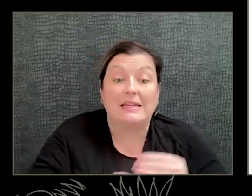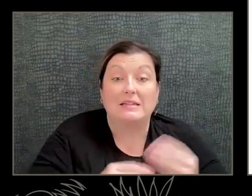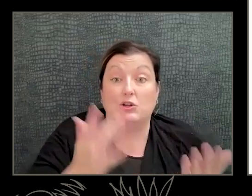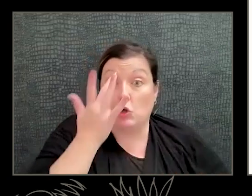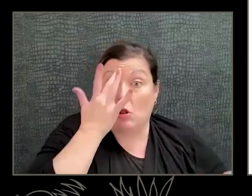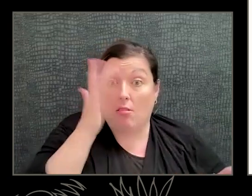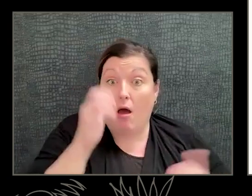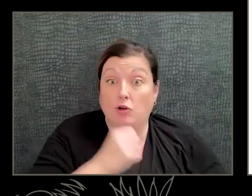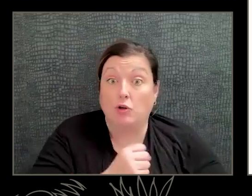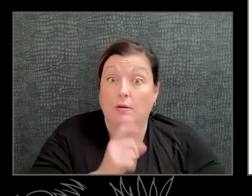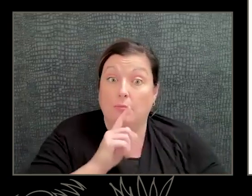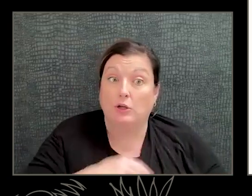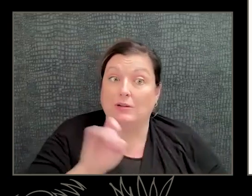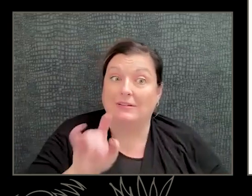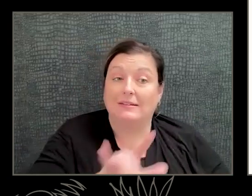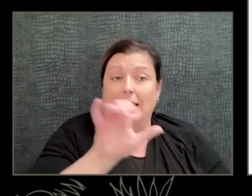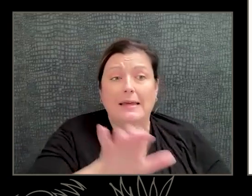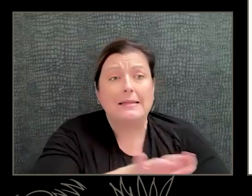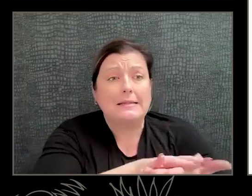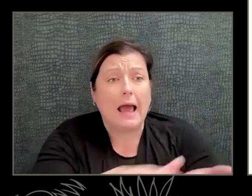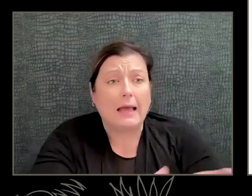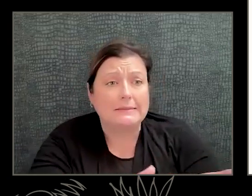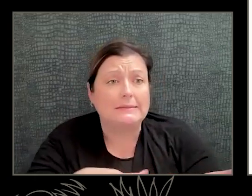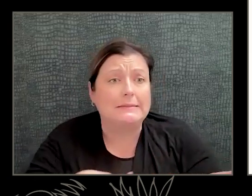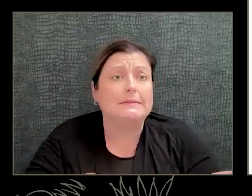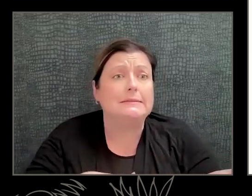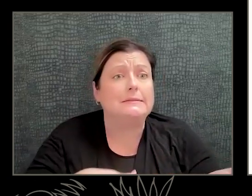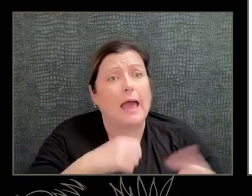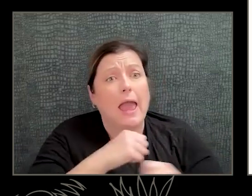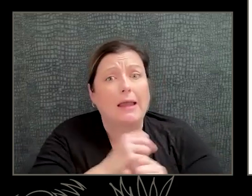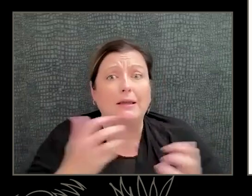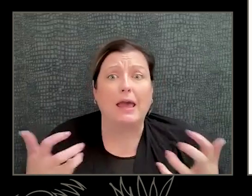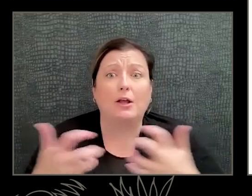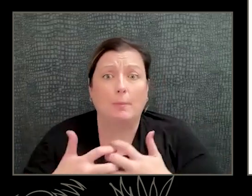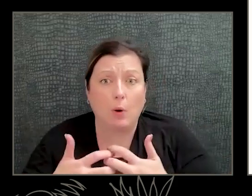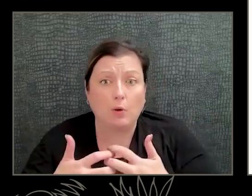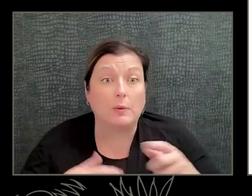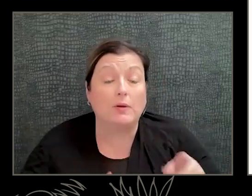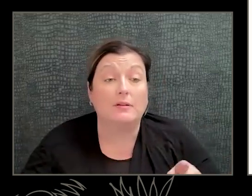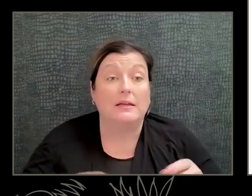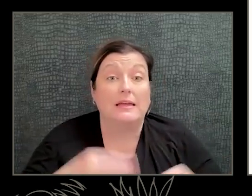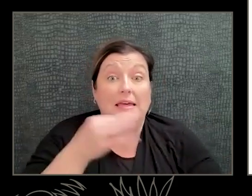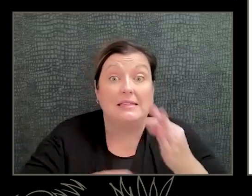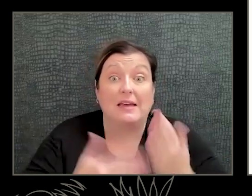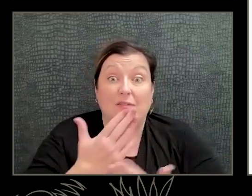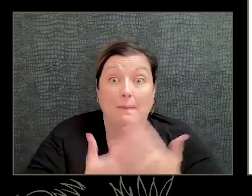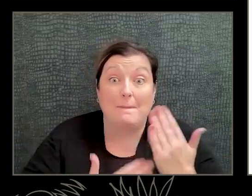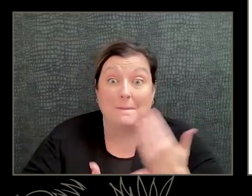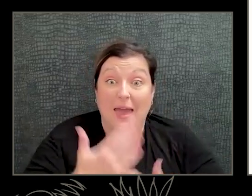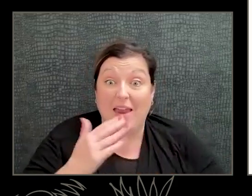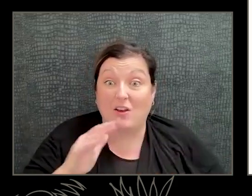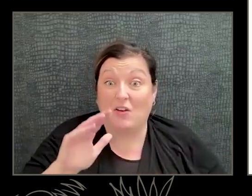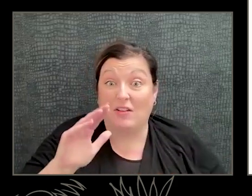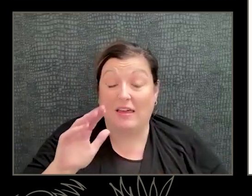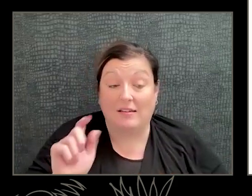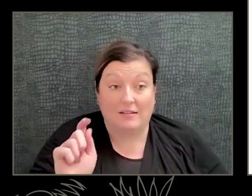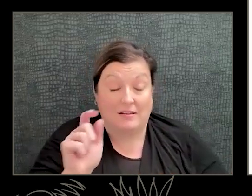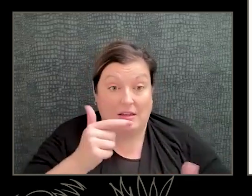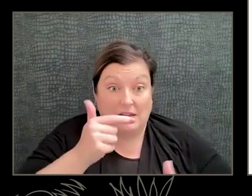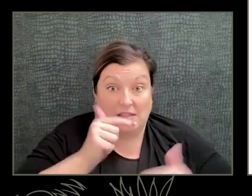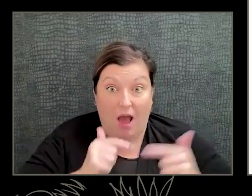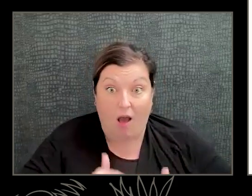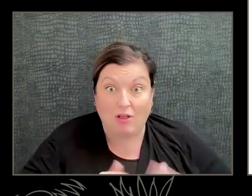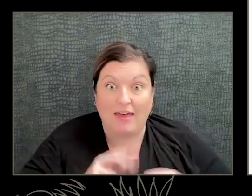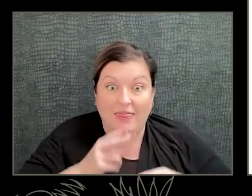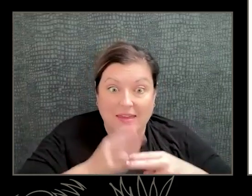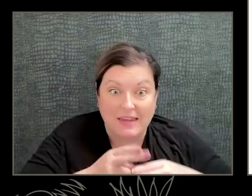sure that my styles are nice and clean and composable. And instead of manually toggling those class names or having a lot of different